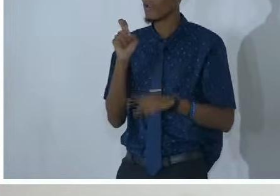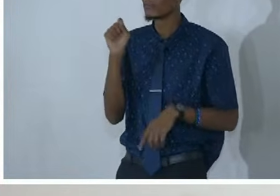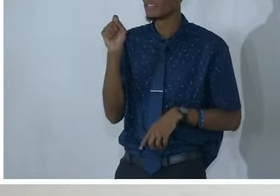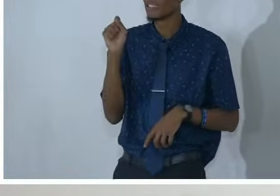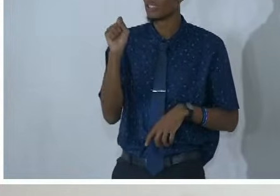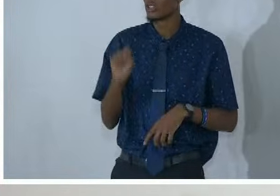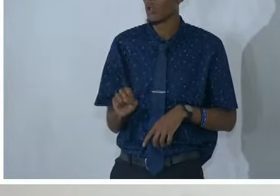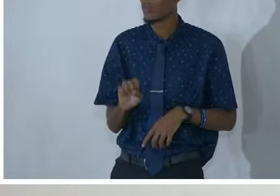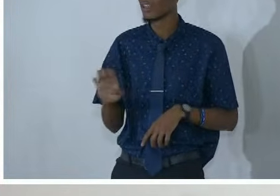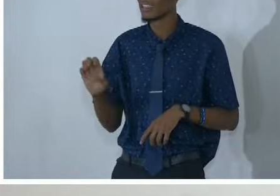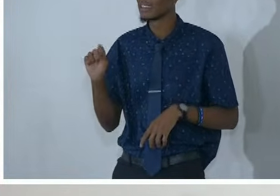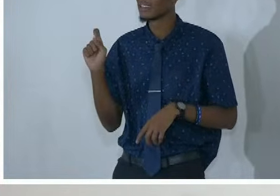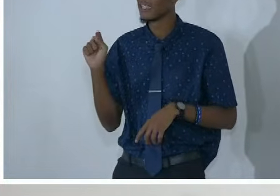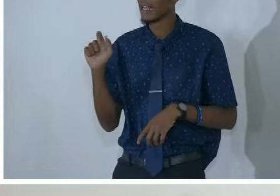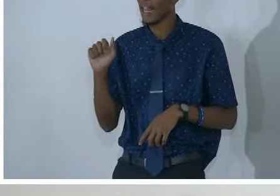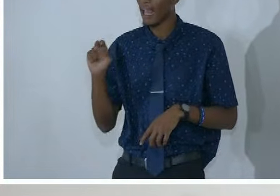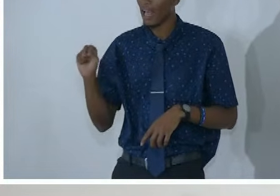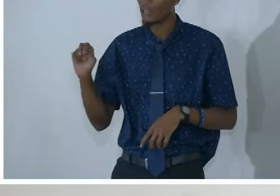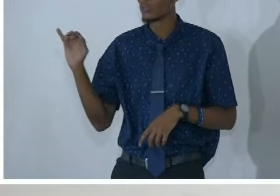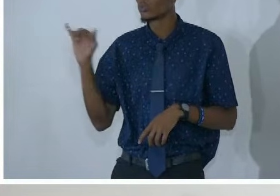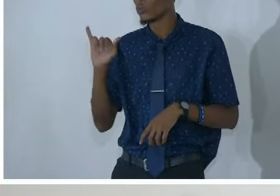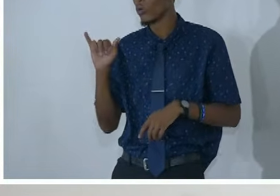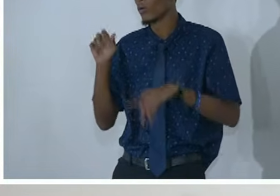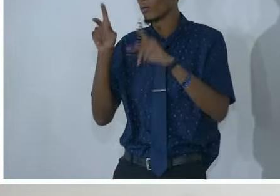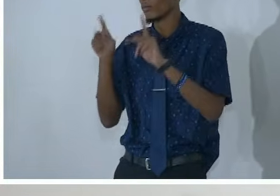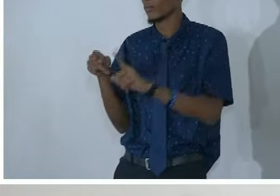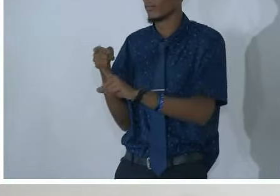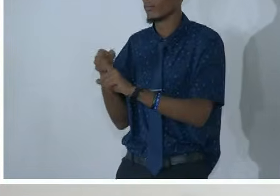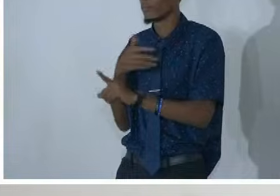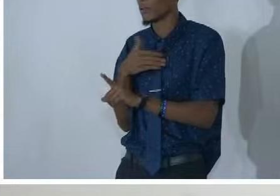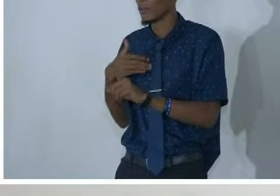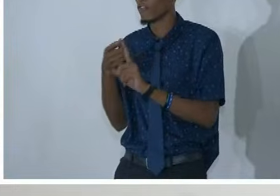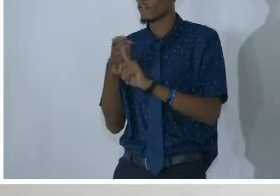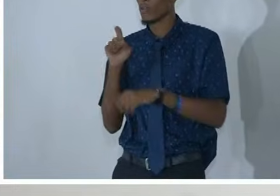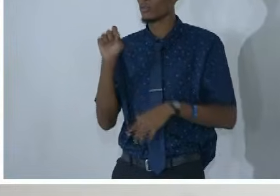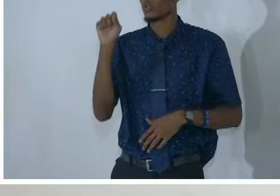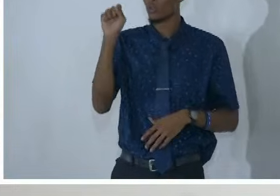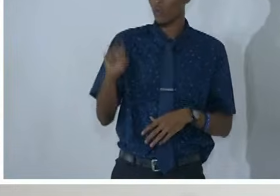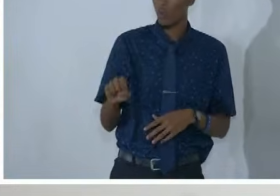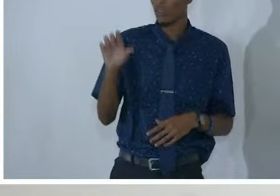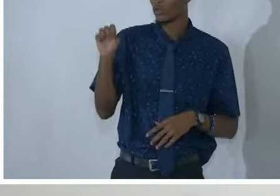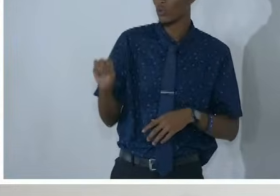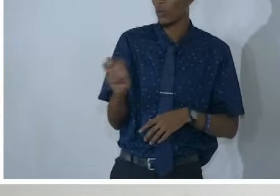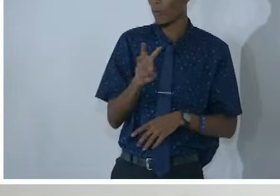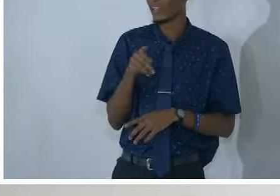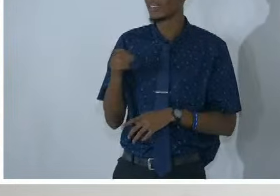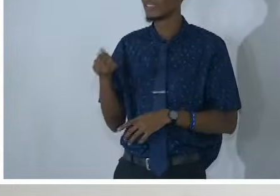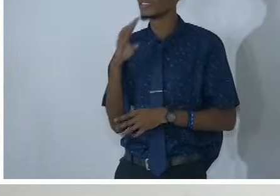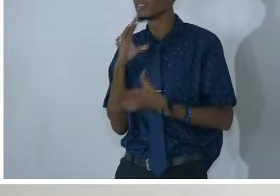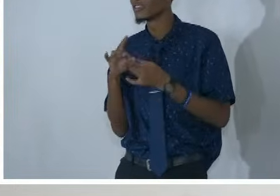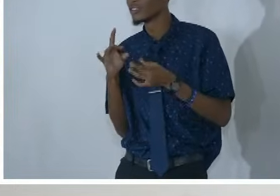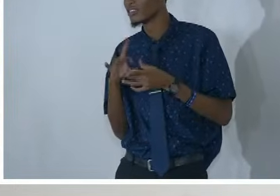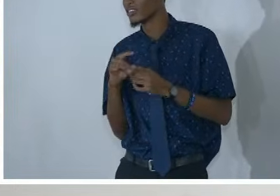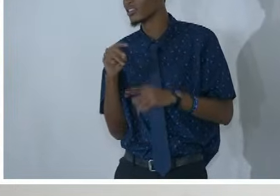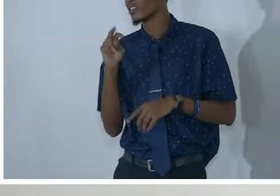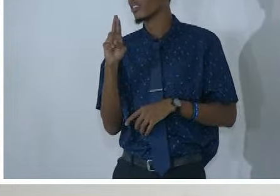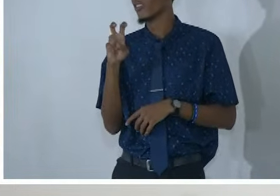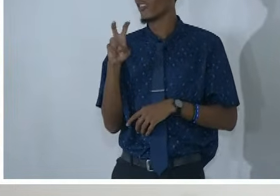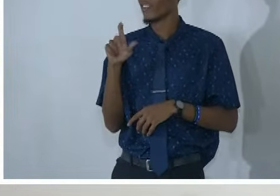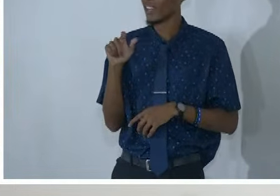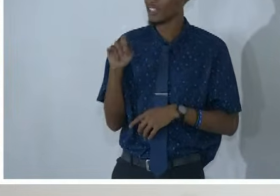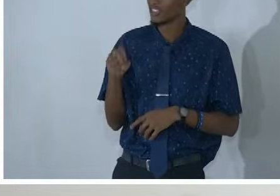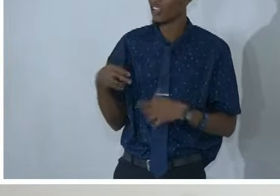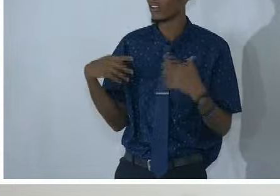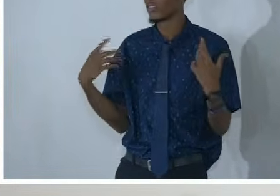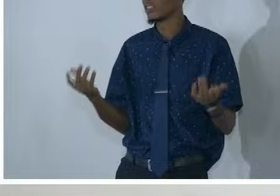Anne and also the member from South and Southwest speak of regulation and whether or